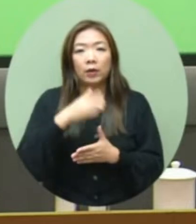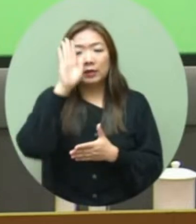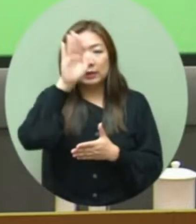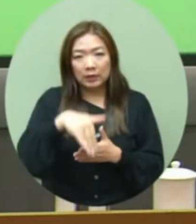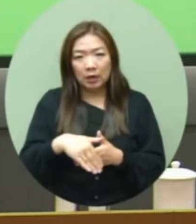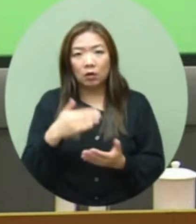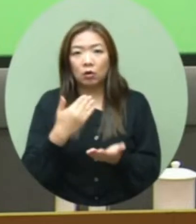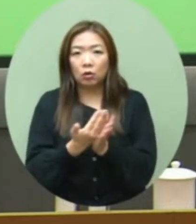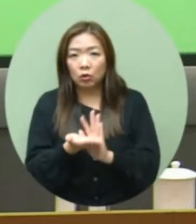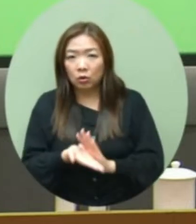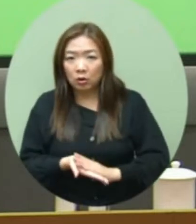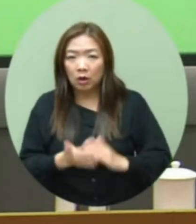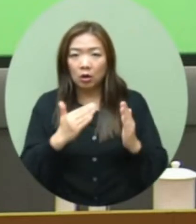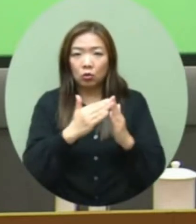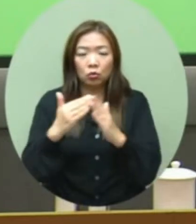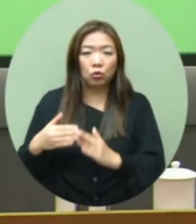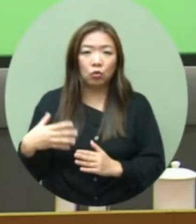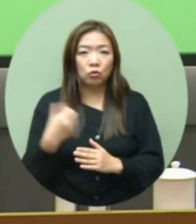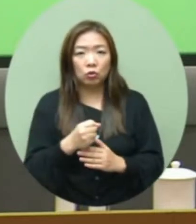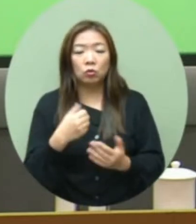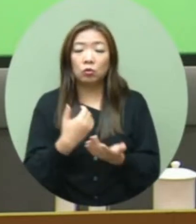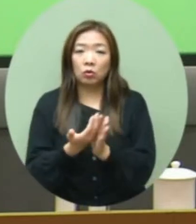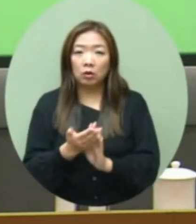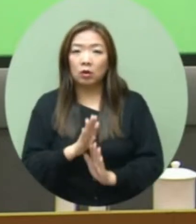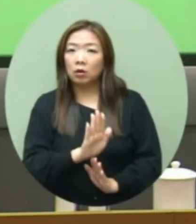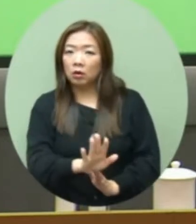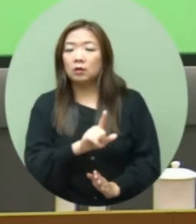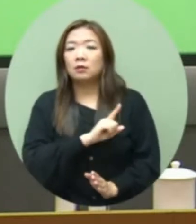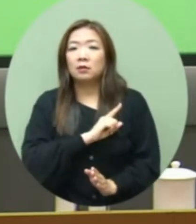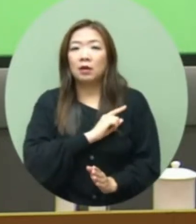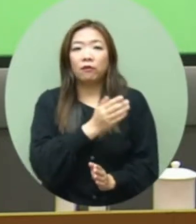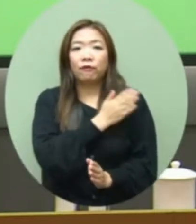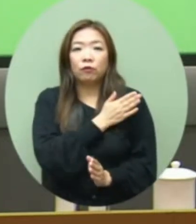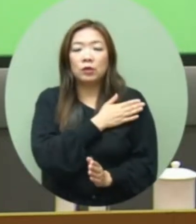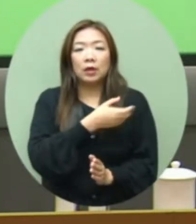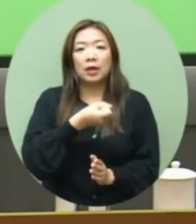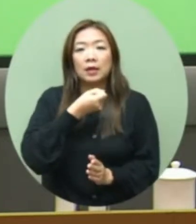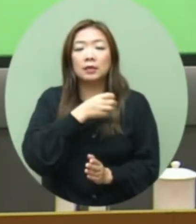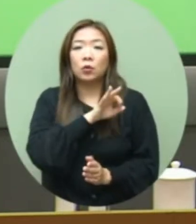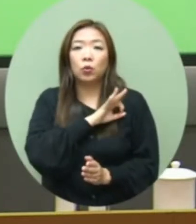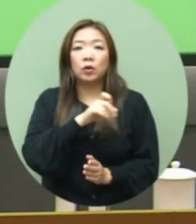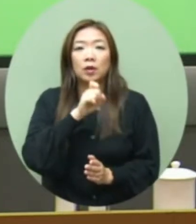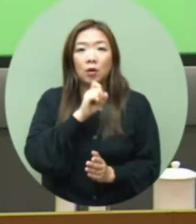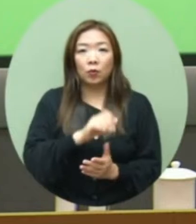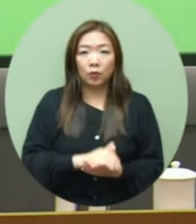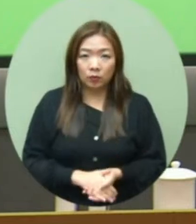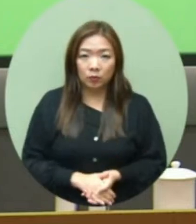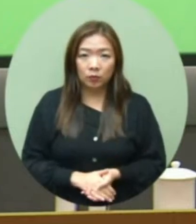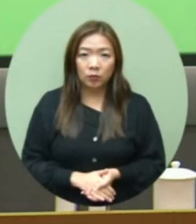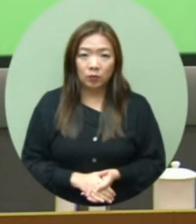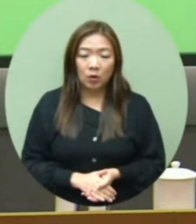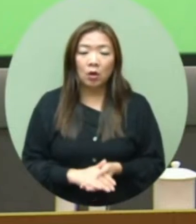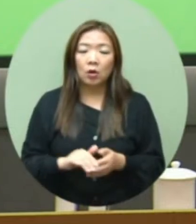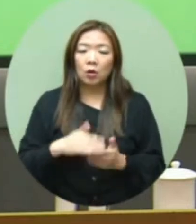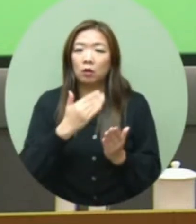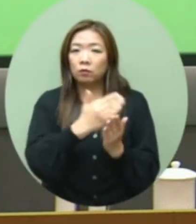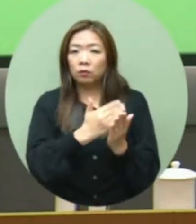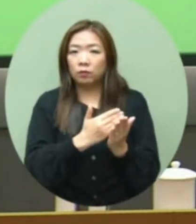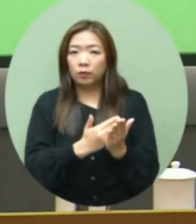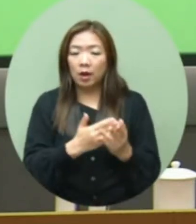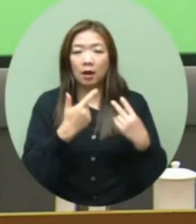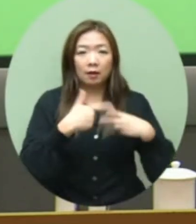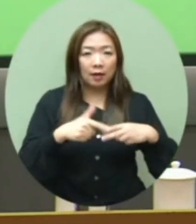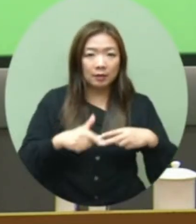and the decision-making process. After this press conference, there will be